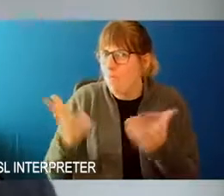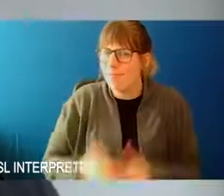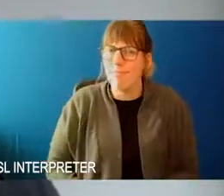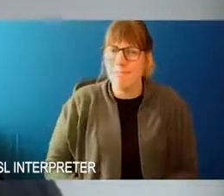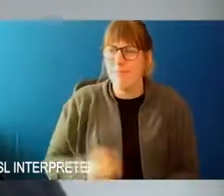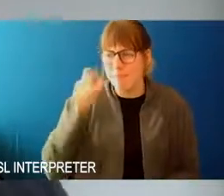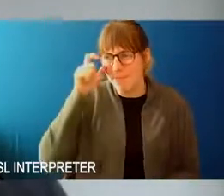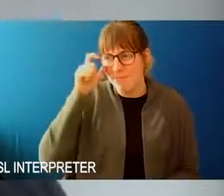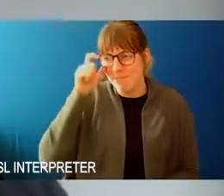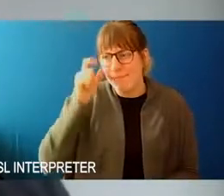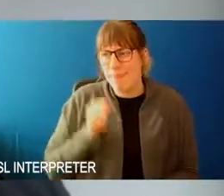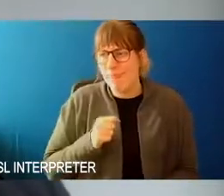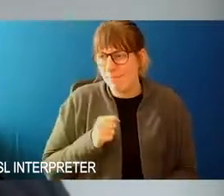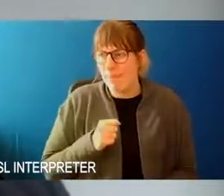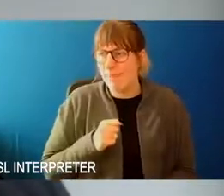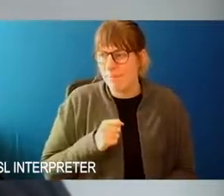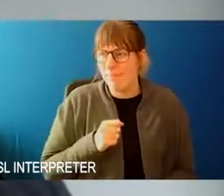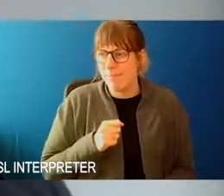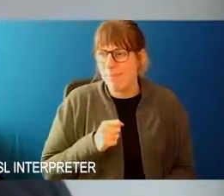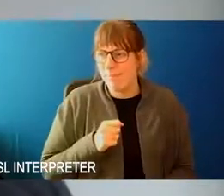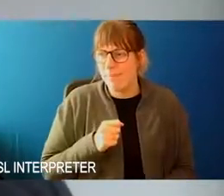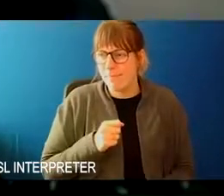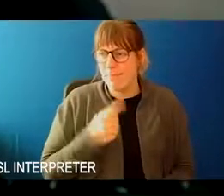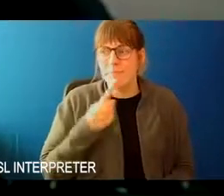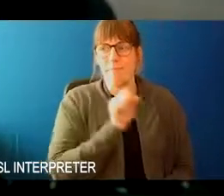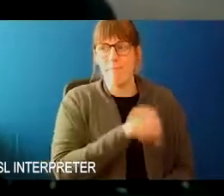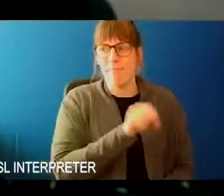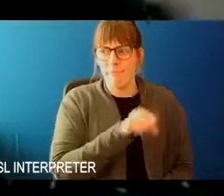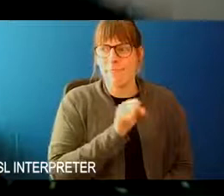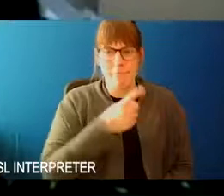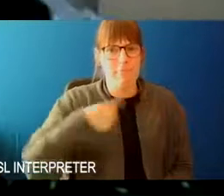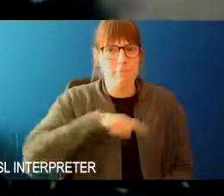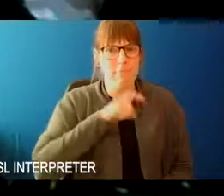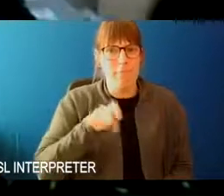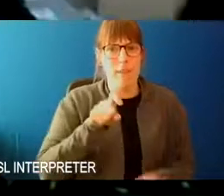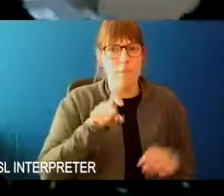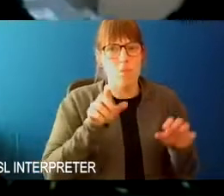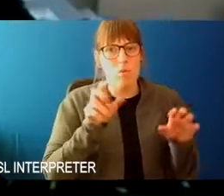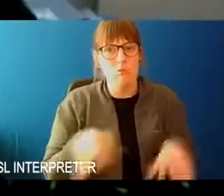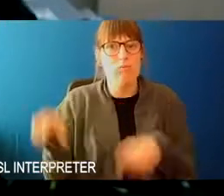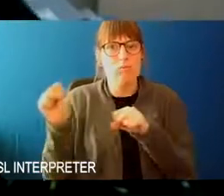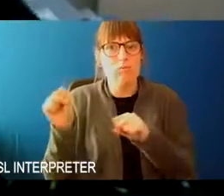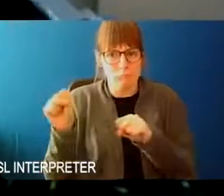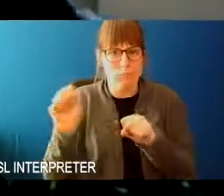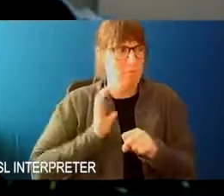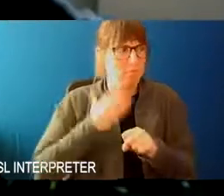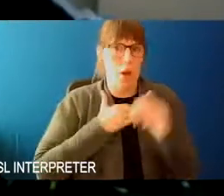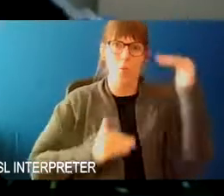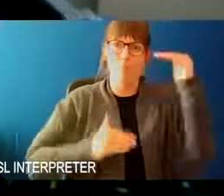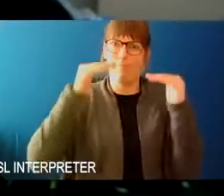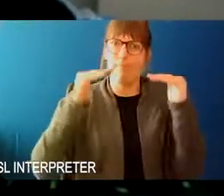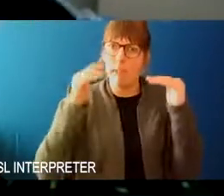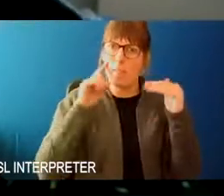today. What do you think about all of this? Yeah, well, by all means necessary, we need to take our